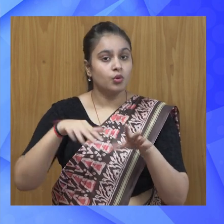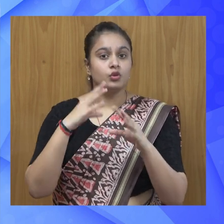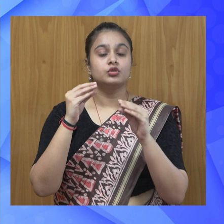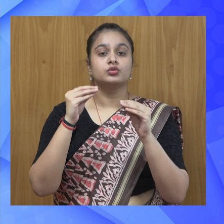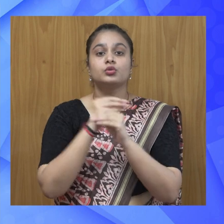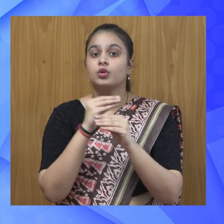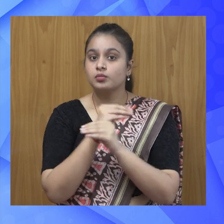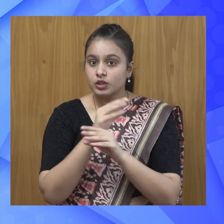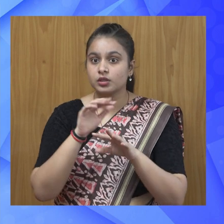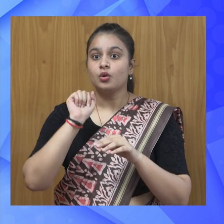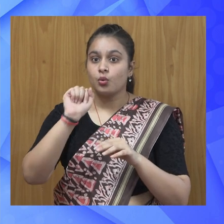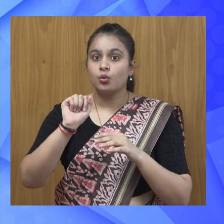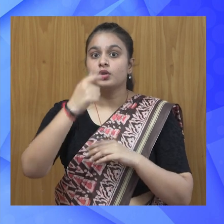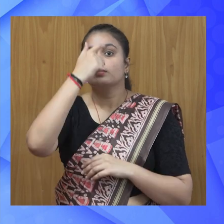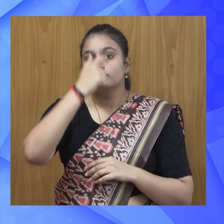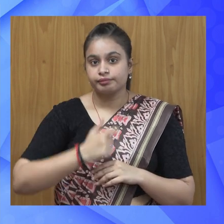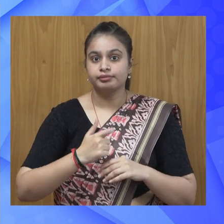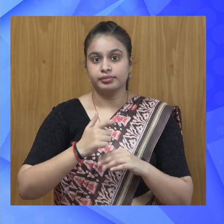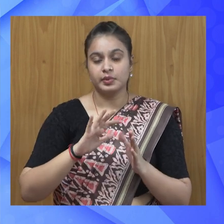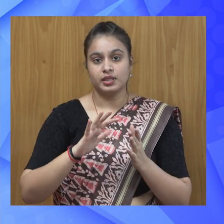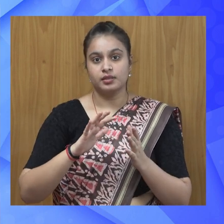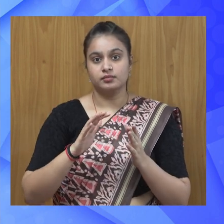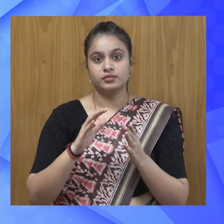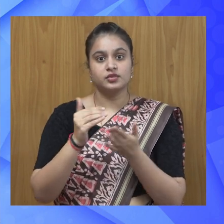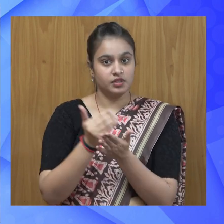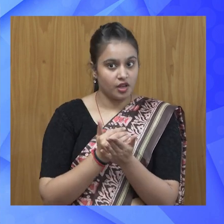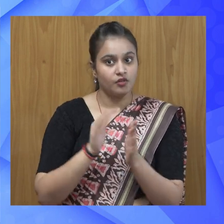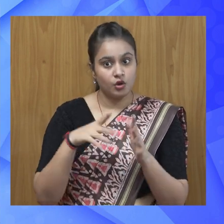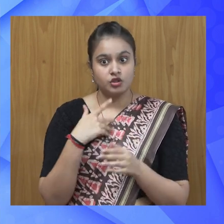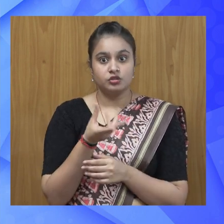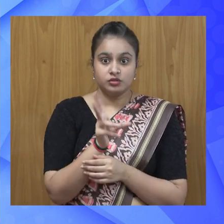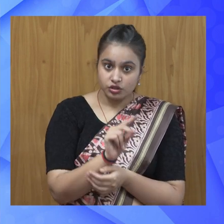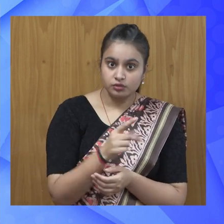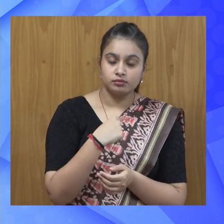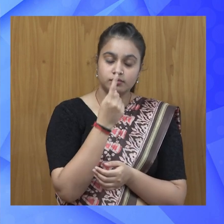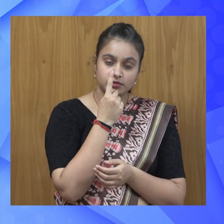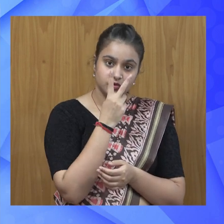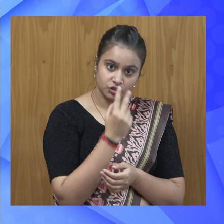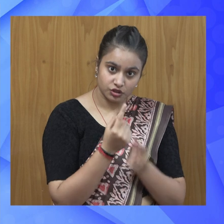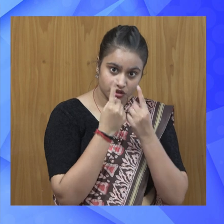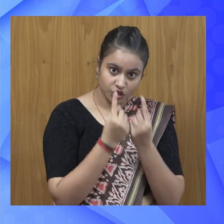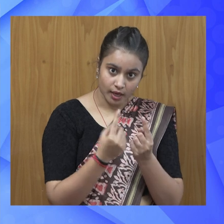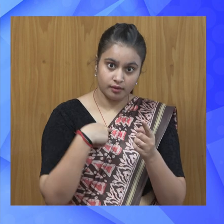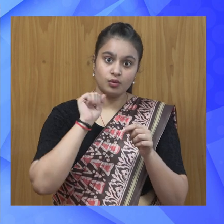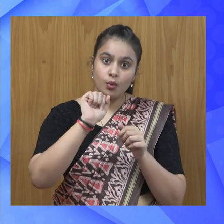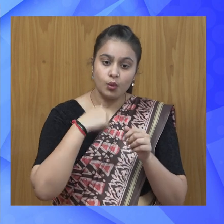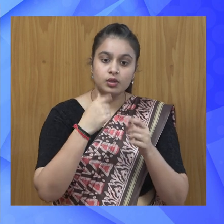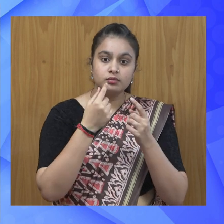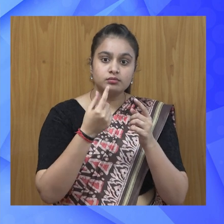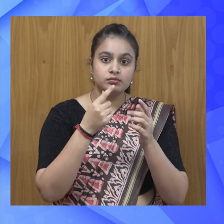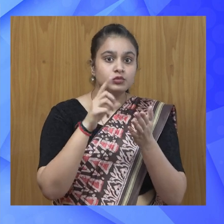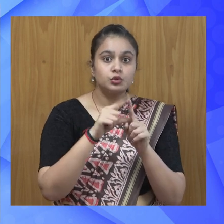media, keep your privacy settings, go back and check your privacy settings, what settings you have made,